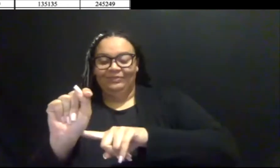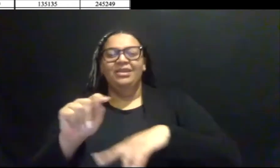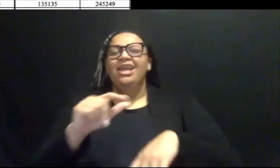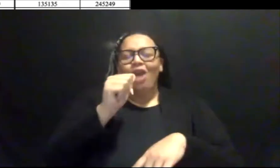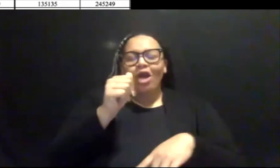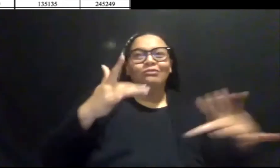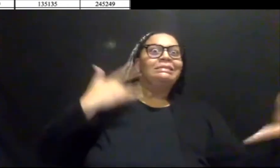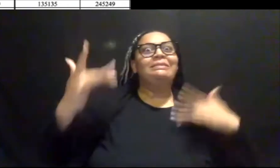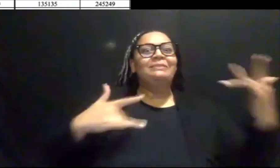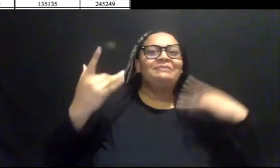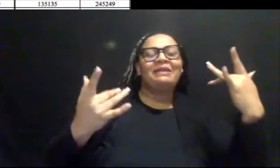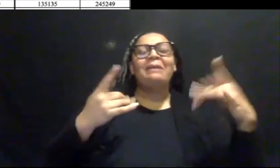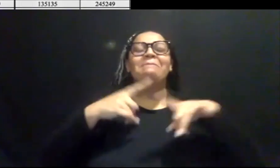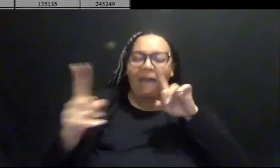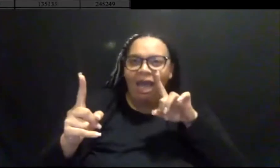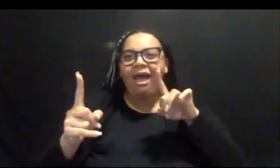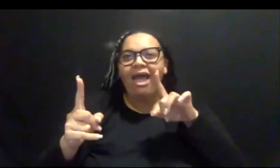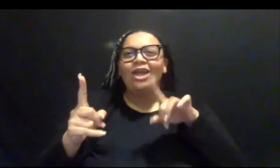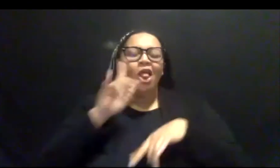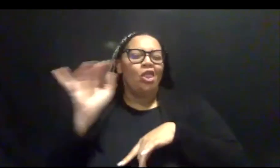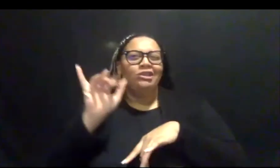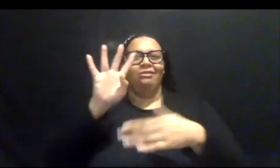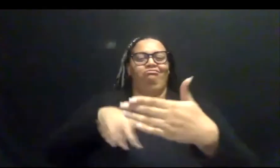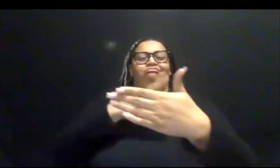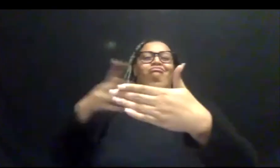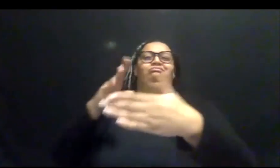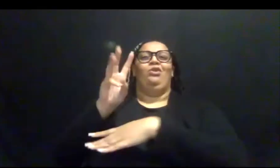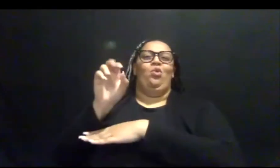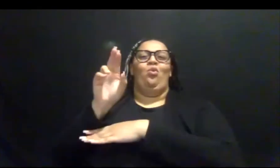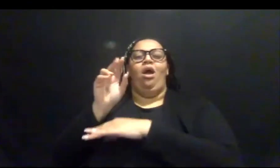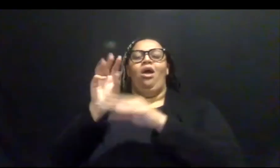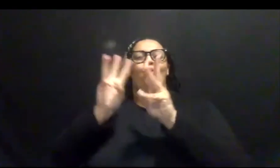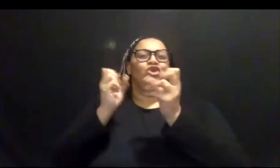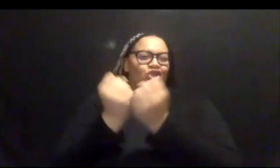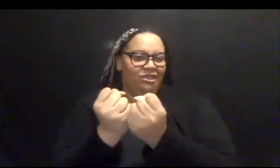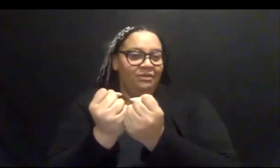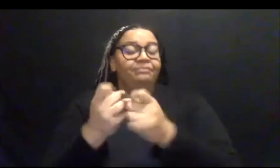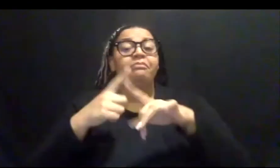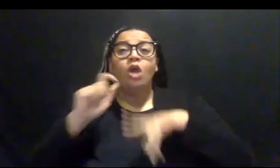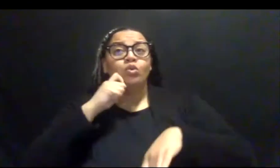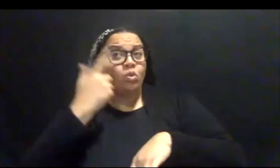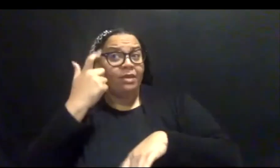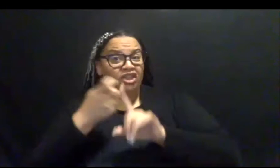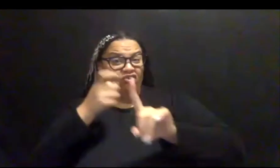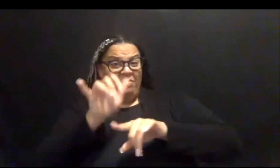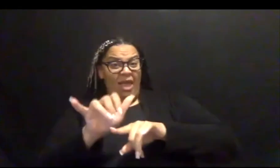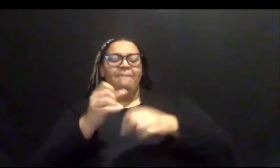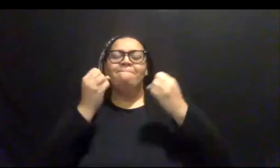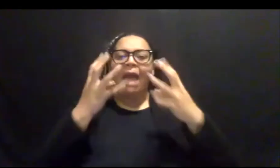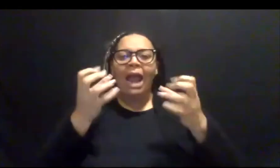It spits out, just like this Excel worksheet. But what's cool is that from that, there are a whole bunch of statistical packages